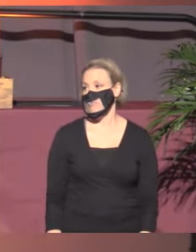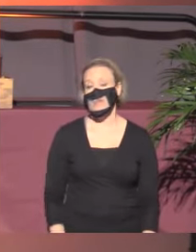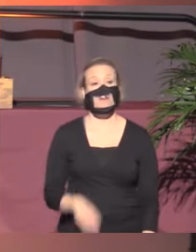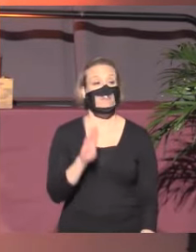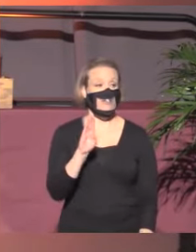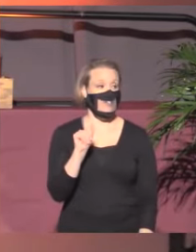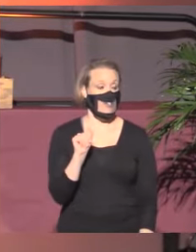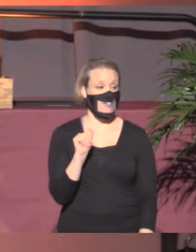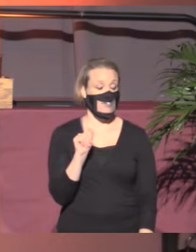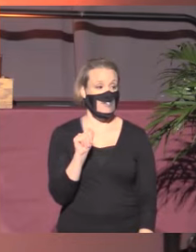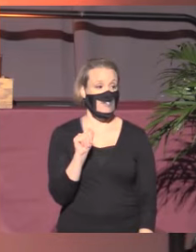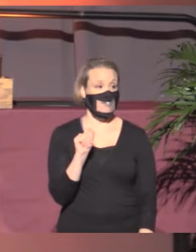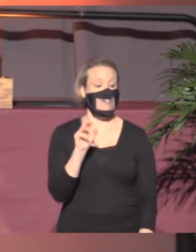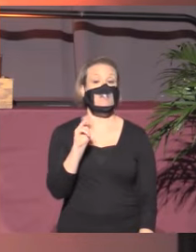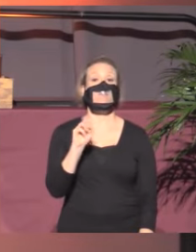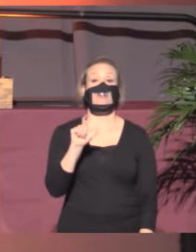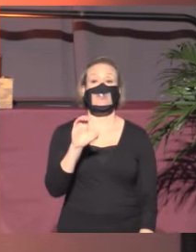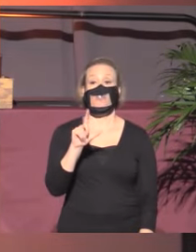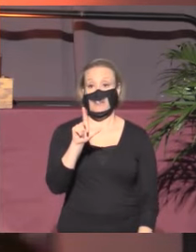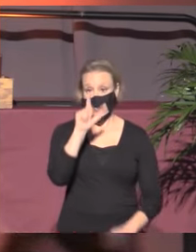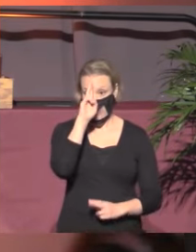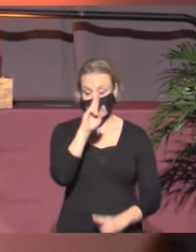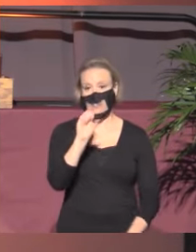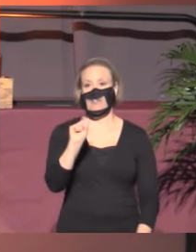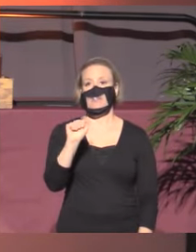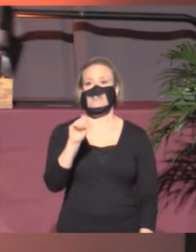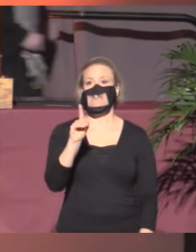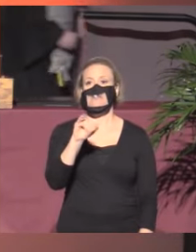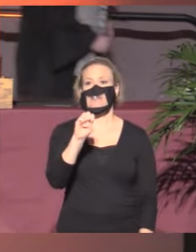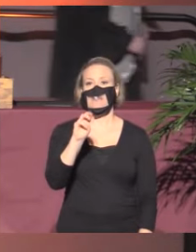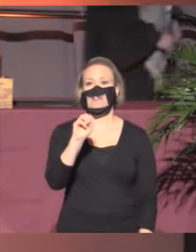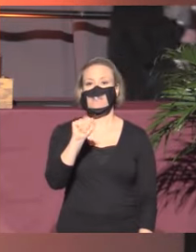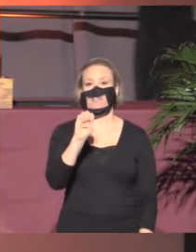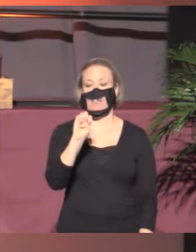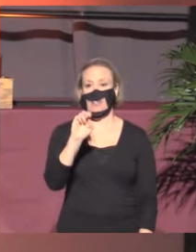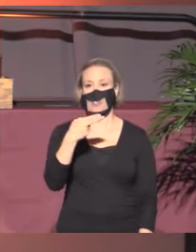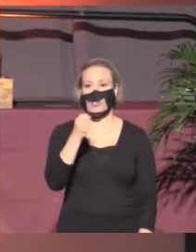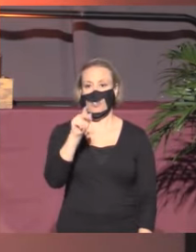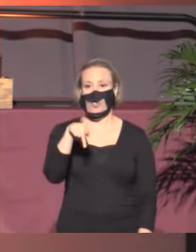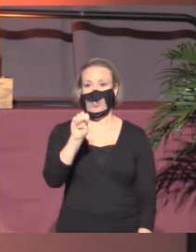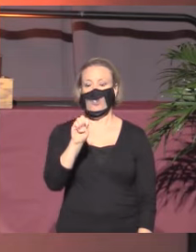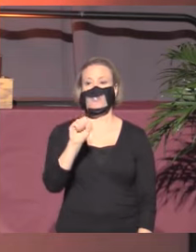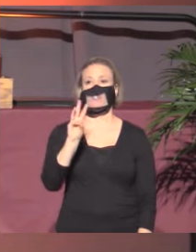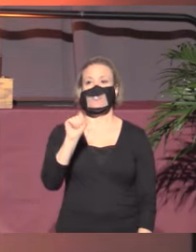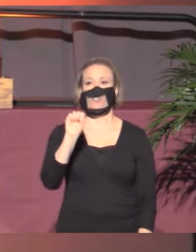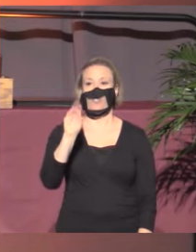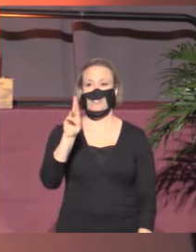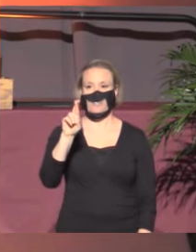Bachelor of Arts, magna cum laude, Sadie May Hope Wasberg.